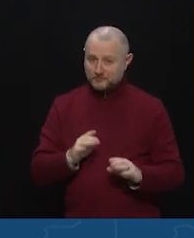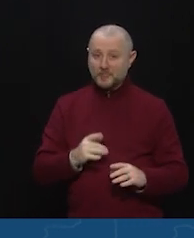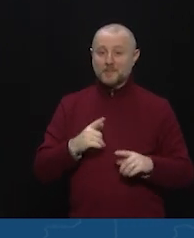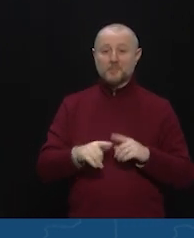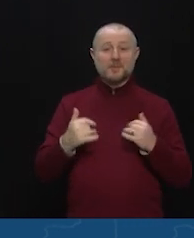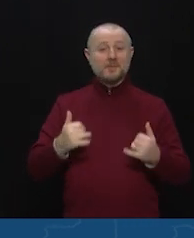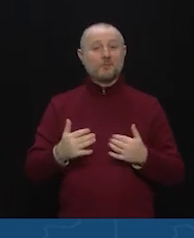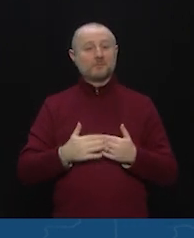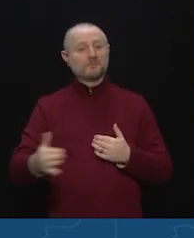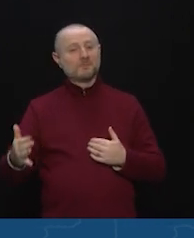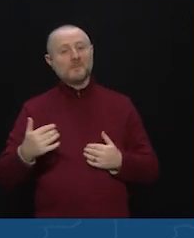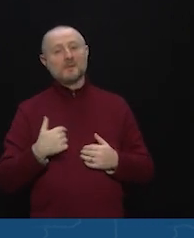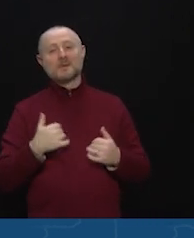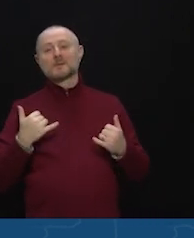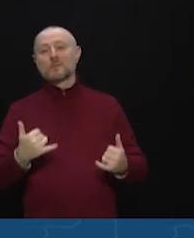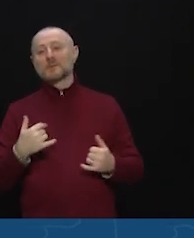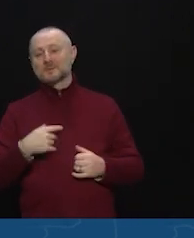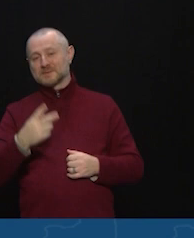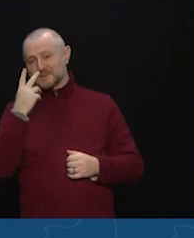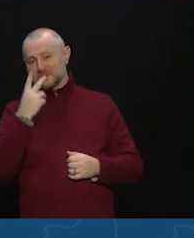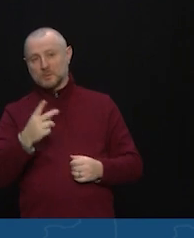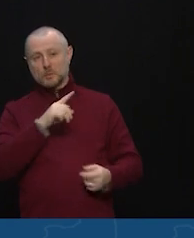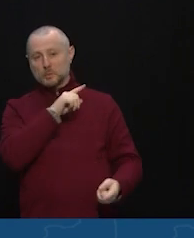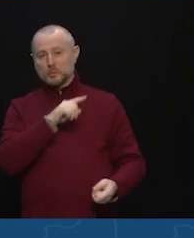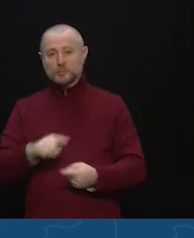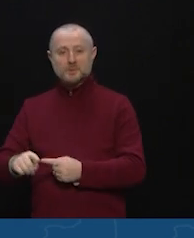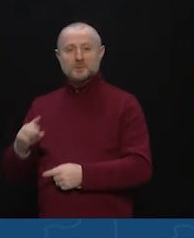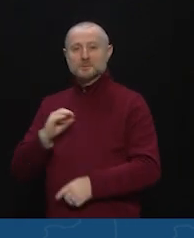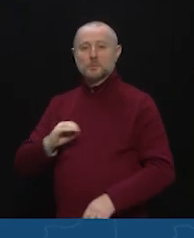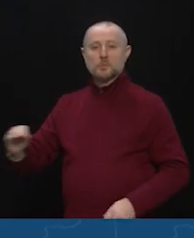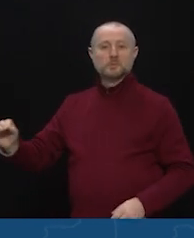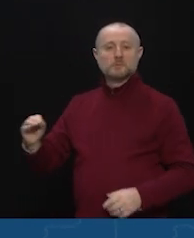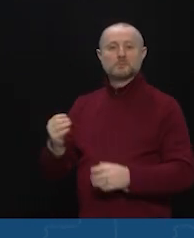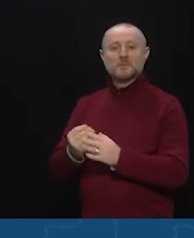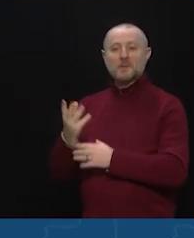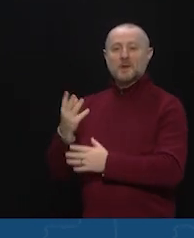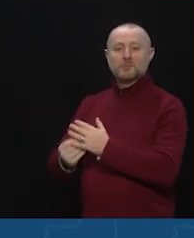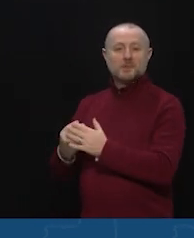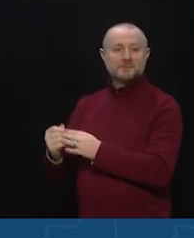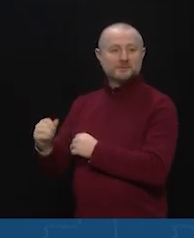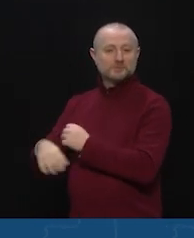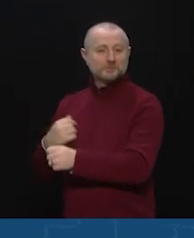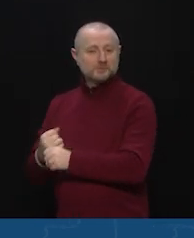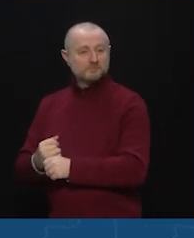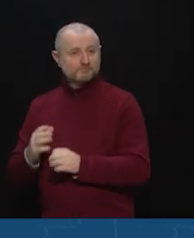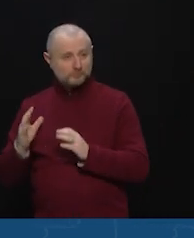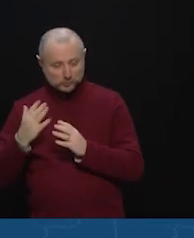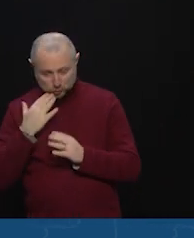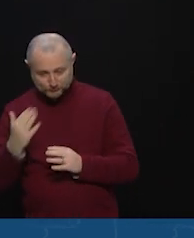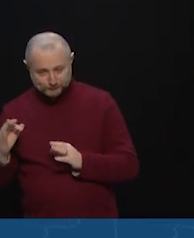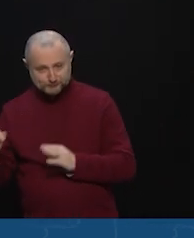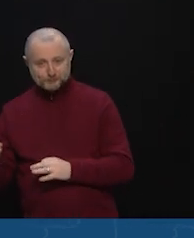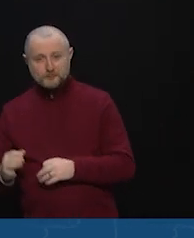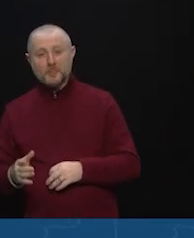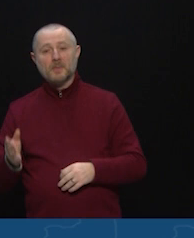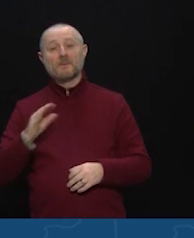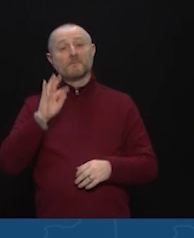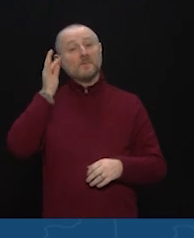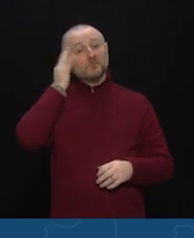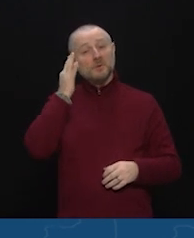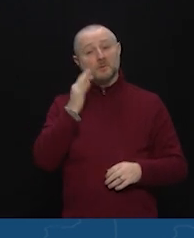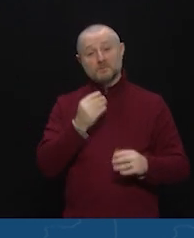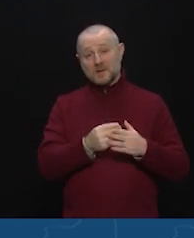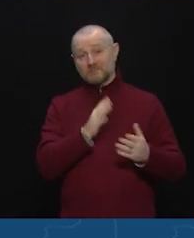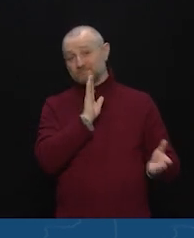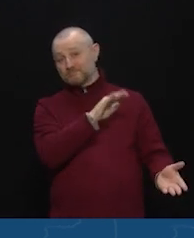0 out-year gaps. Federal relief. We took the federal relief, and it's a direct financial